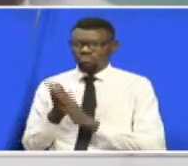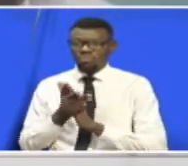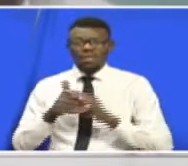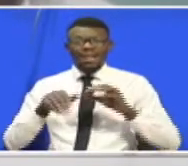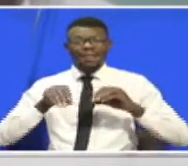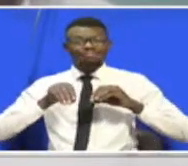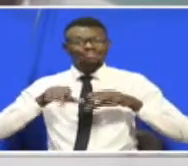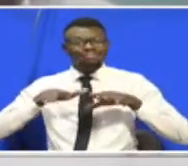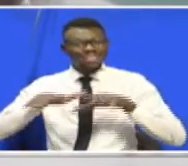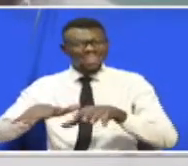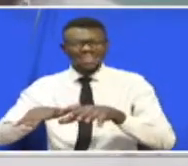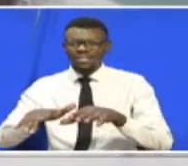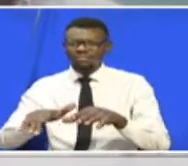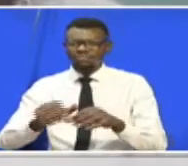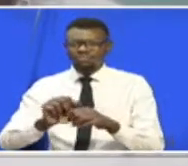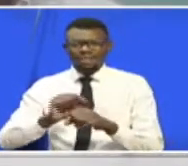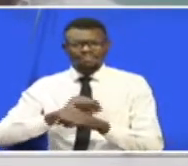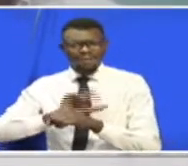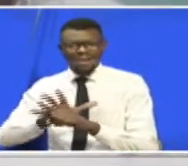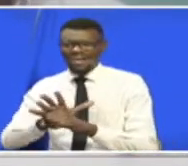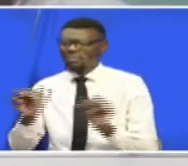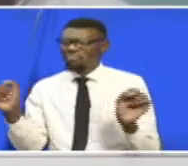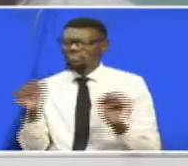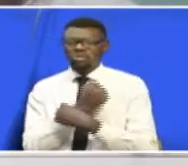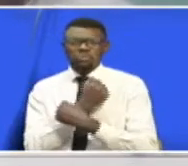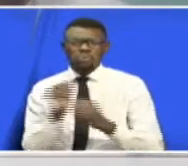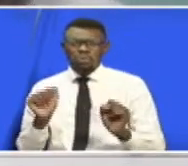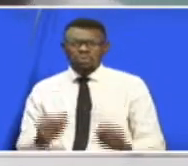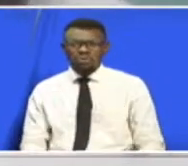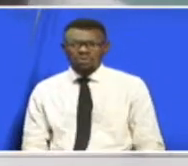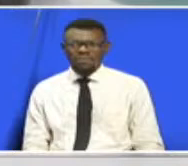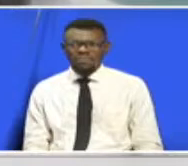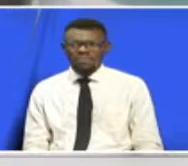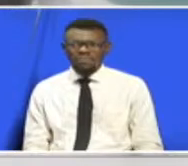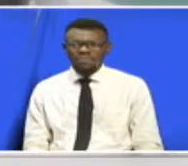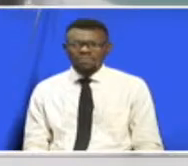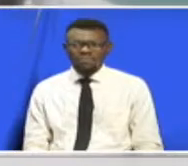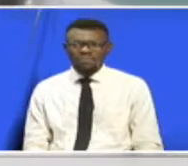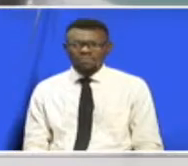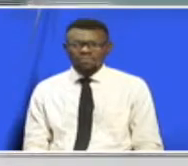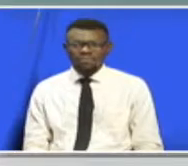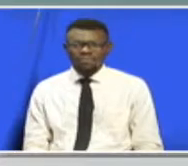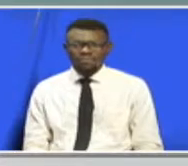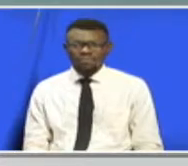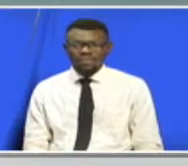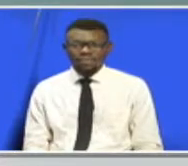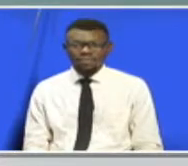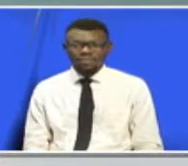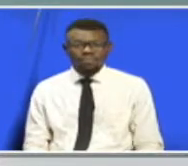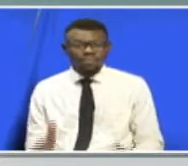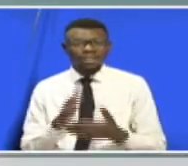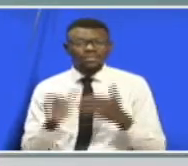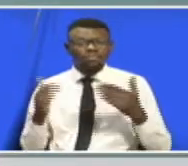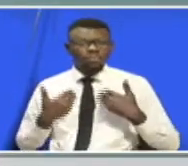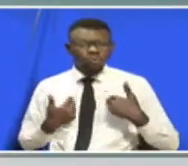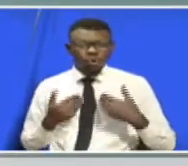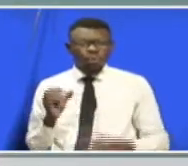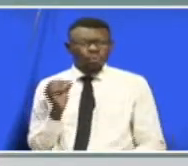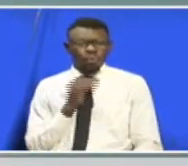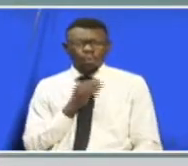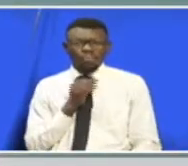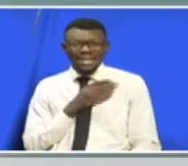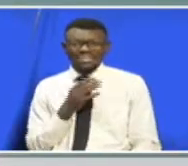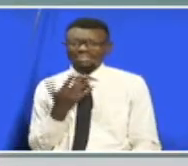not. Don't you agree? Yes, so if you think you're saying that some people are complaining of having